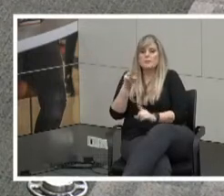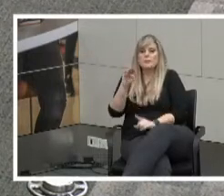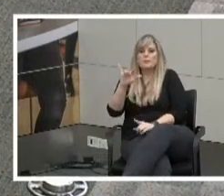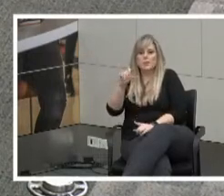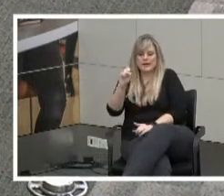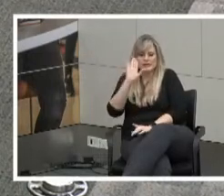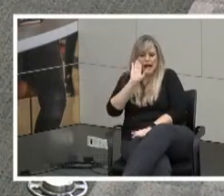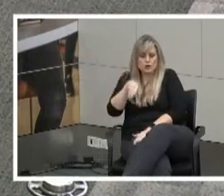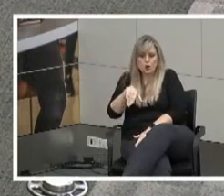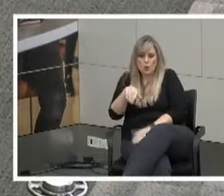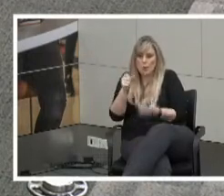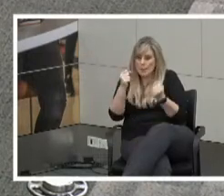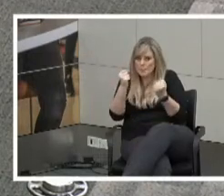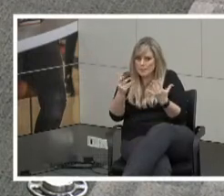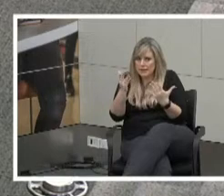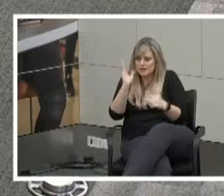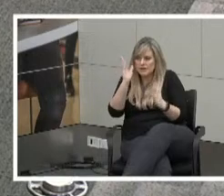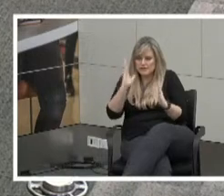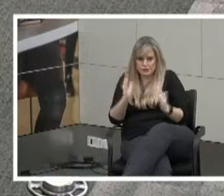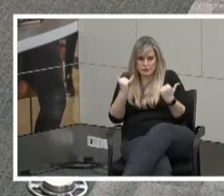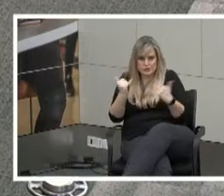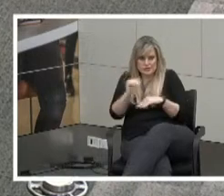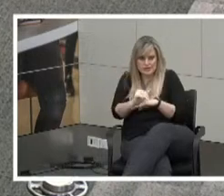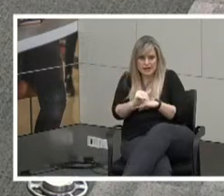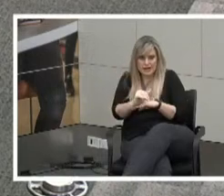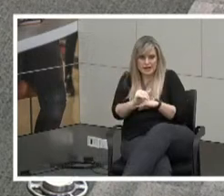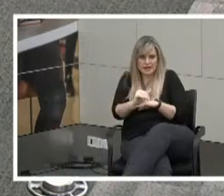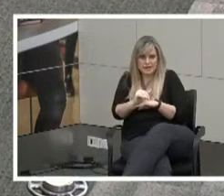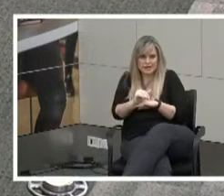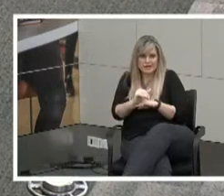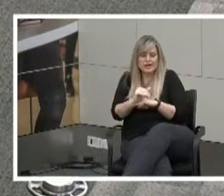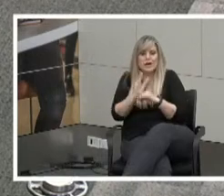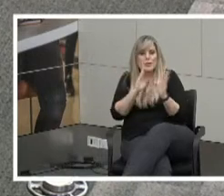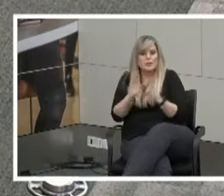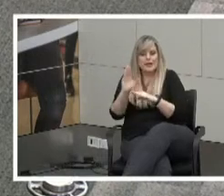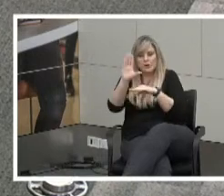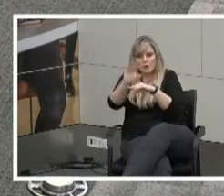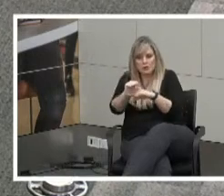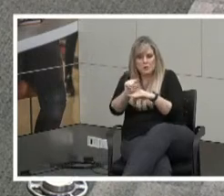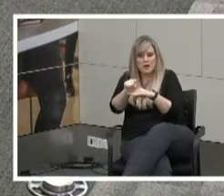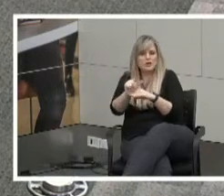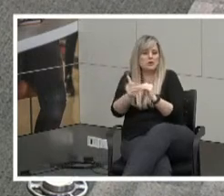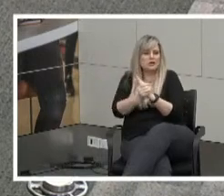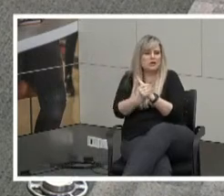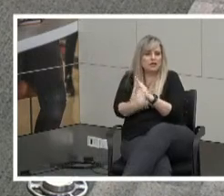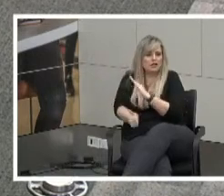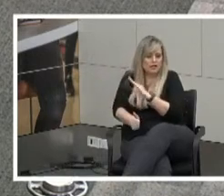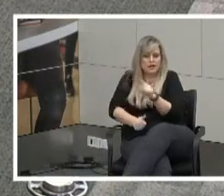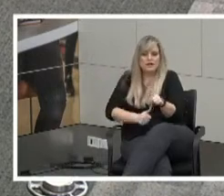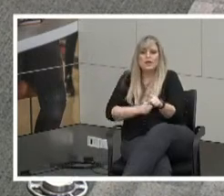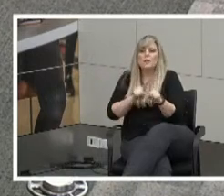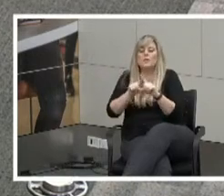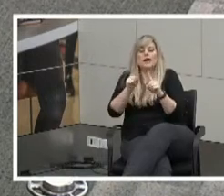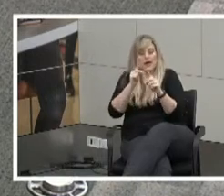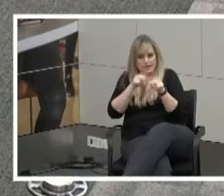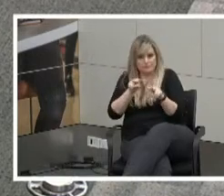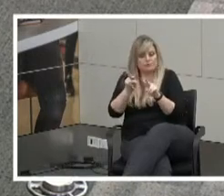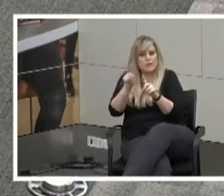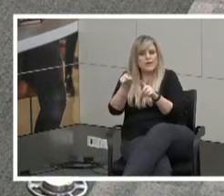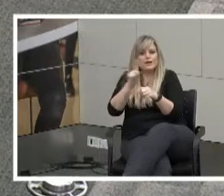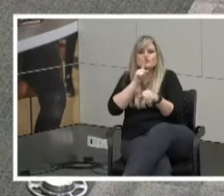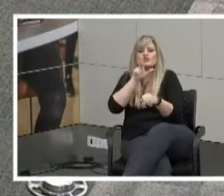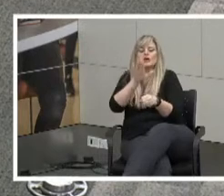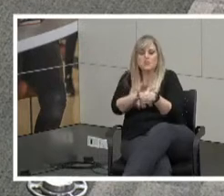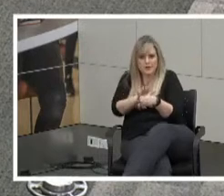I know that many of the speakers this evening intend to belittle you about your inaptitude and incompetence but I admire your